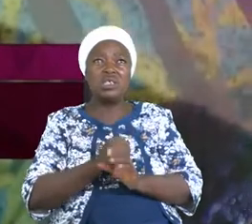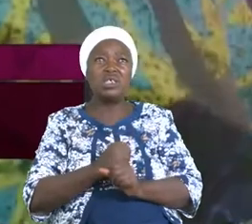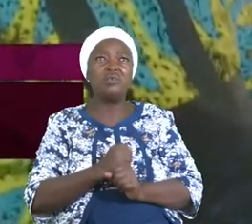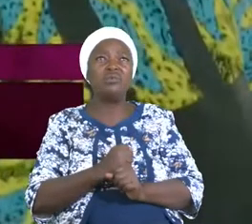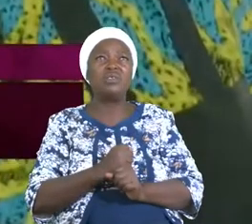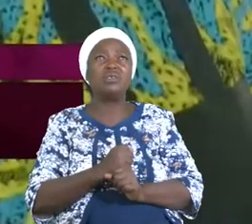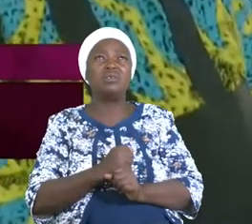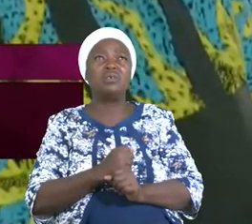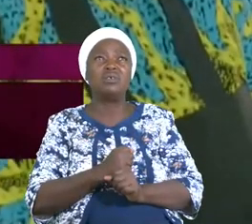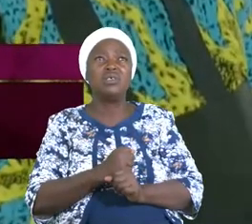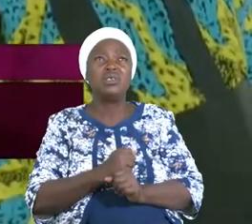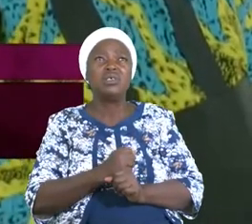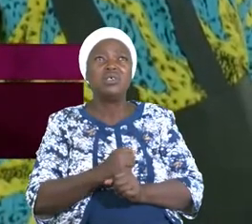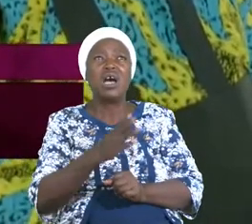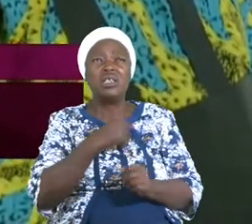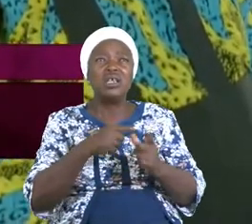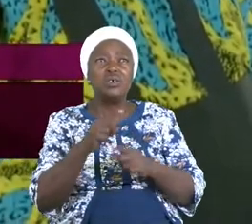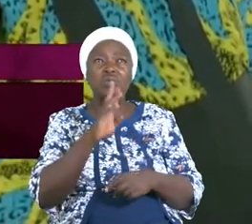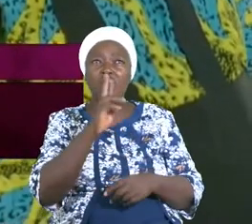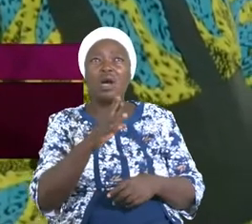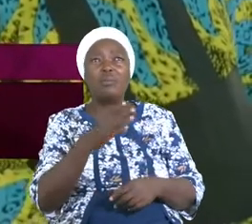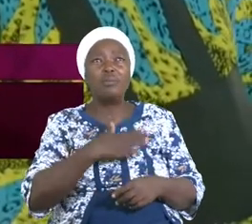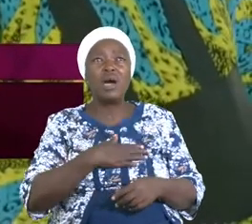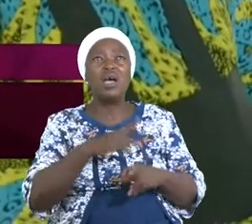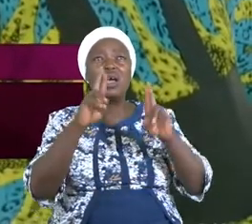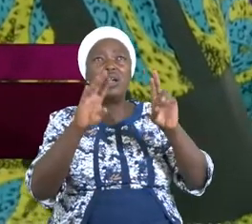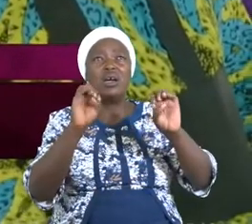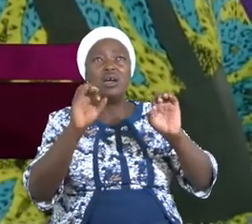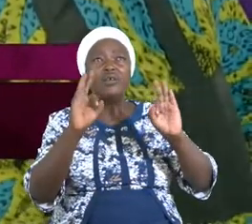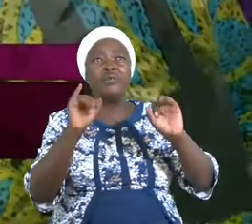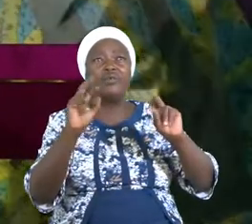as the refiner, as the purifier